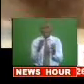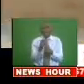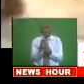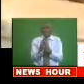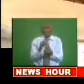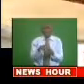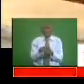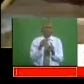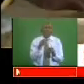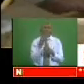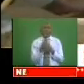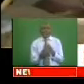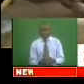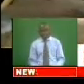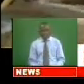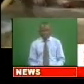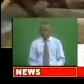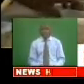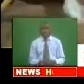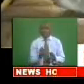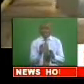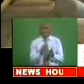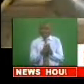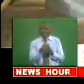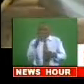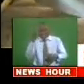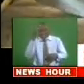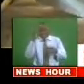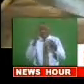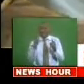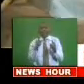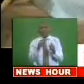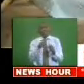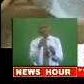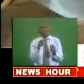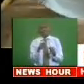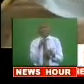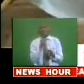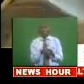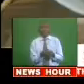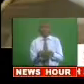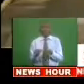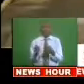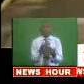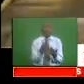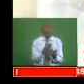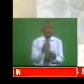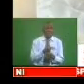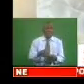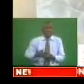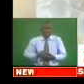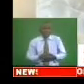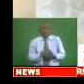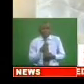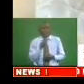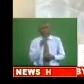absorbed into the bloodstream. Although hydrocephalus can occur at any age, it is more common among infants and